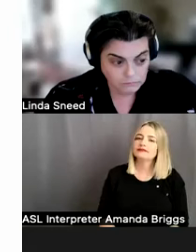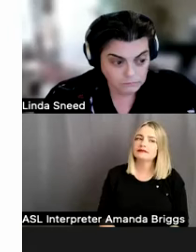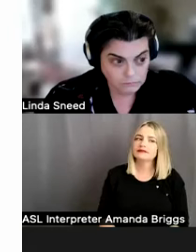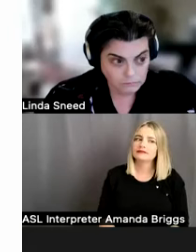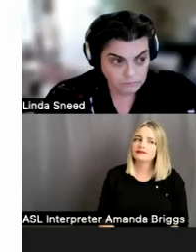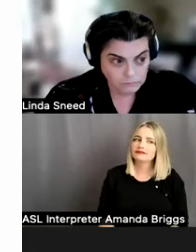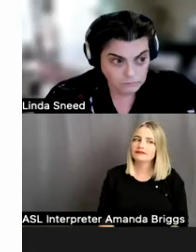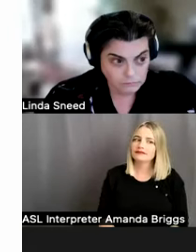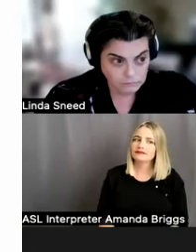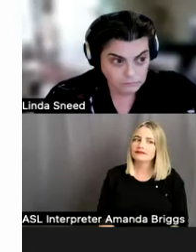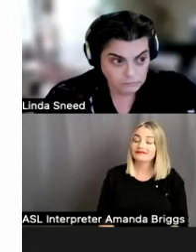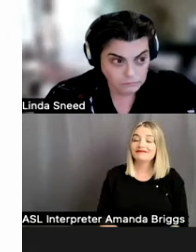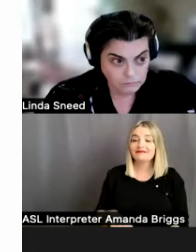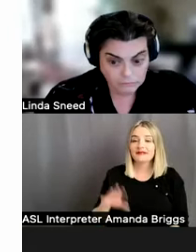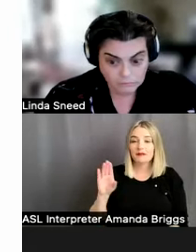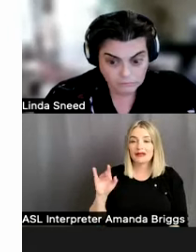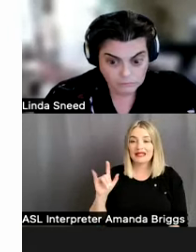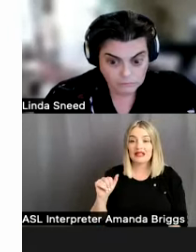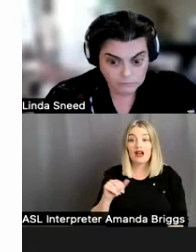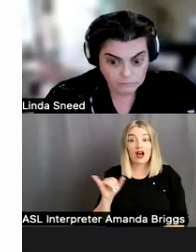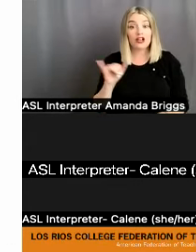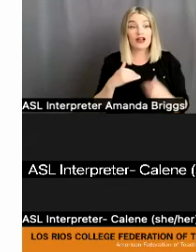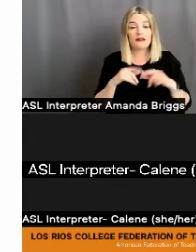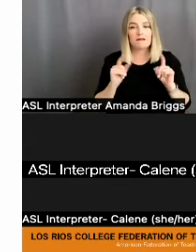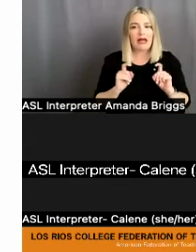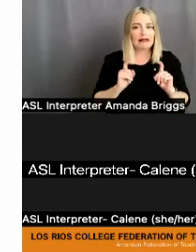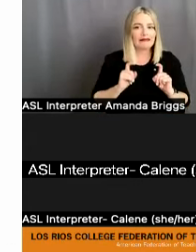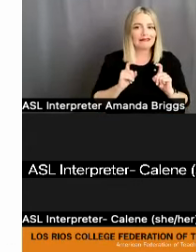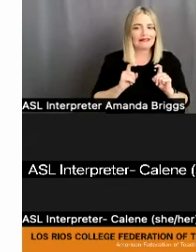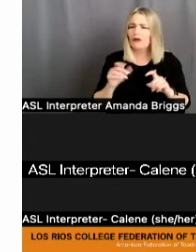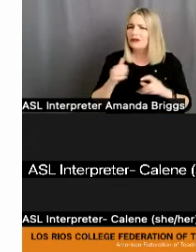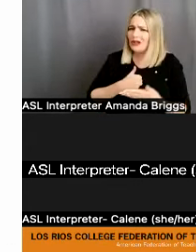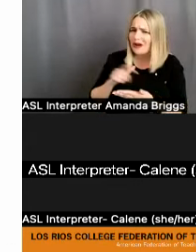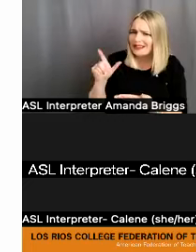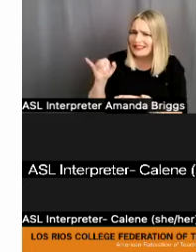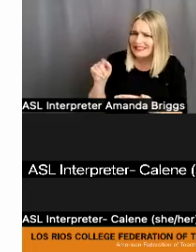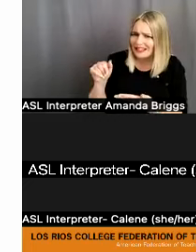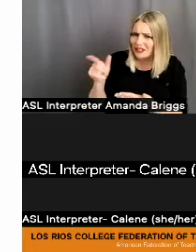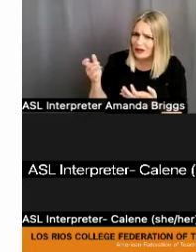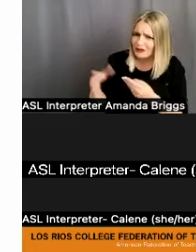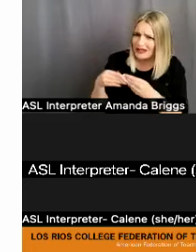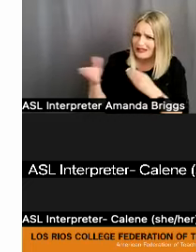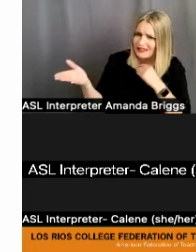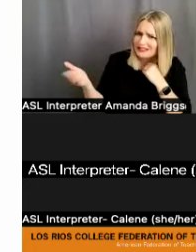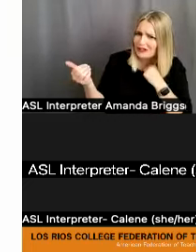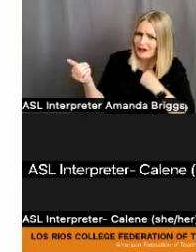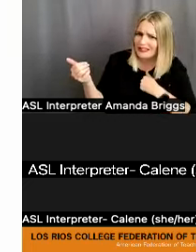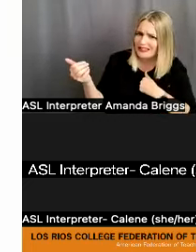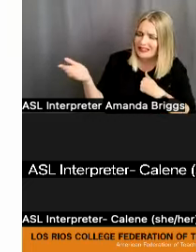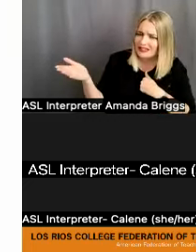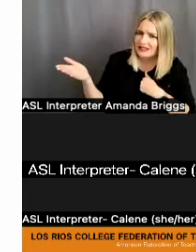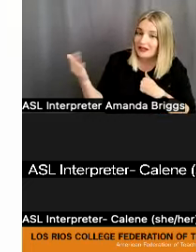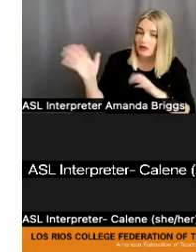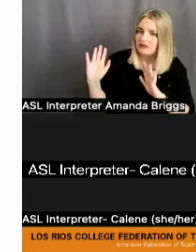Okay. We also have a pilot for critical illness leaves. Oh, sorry, Linda, did you need to?